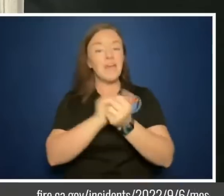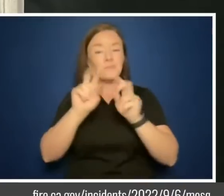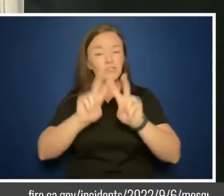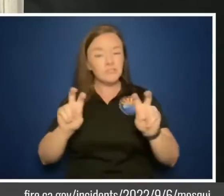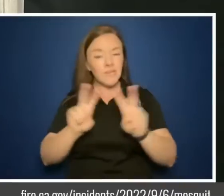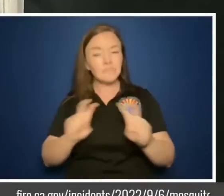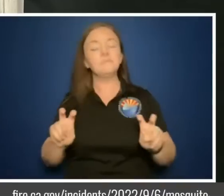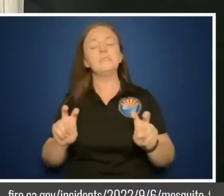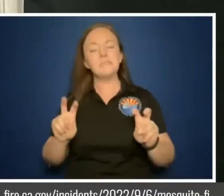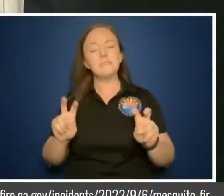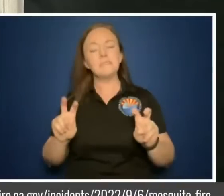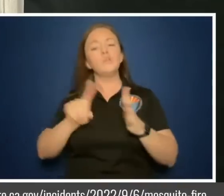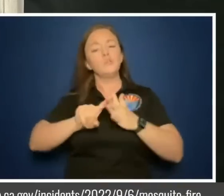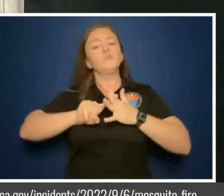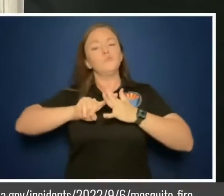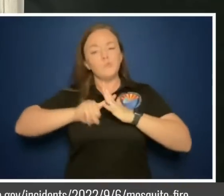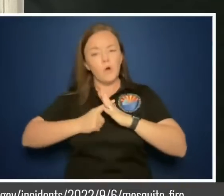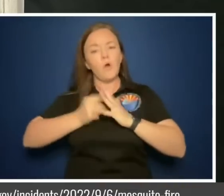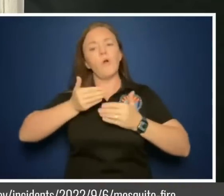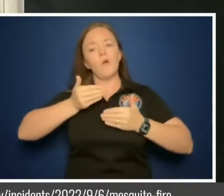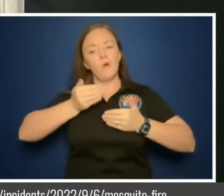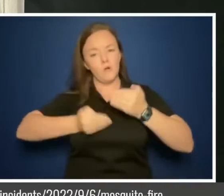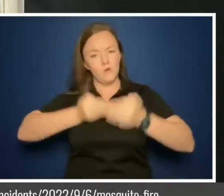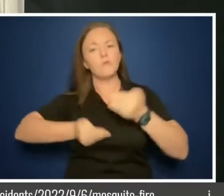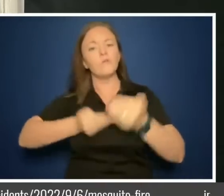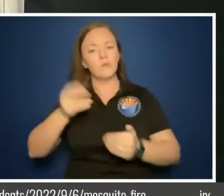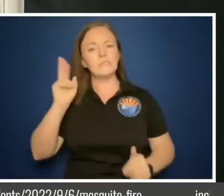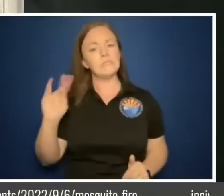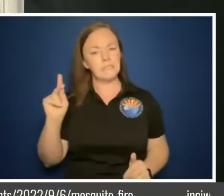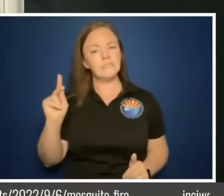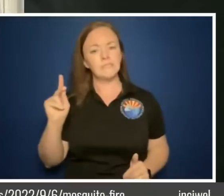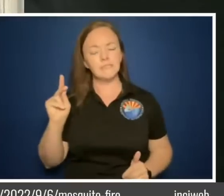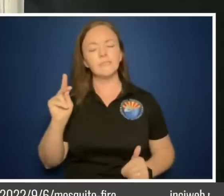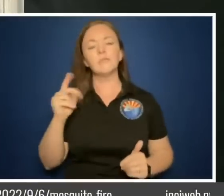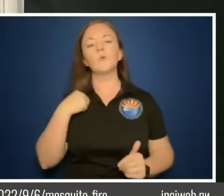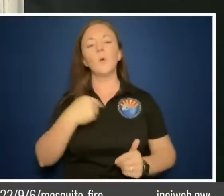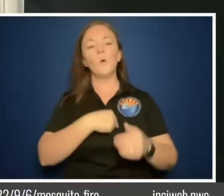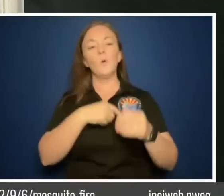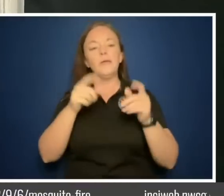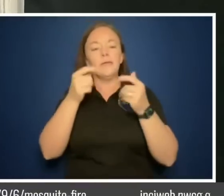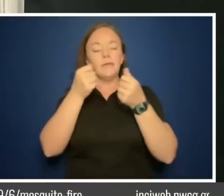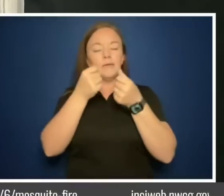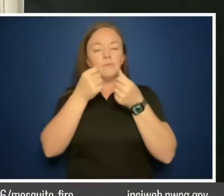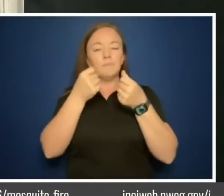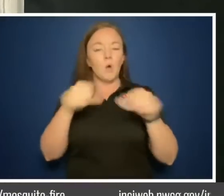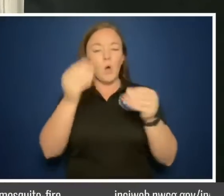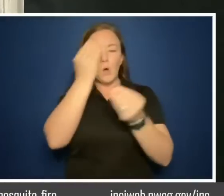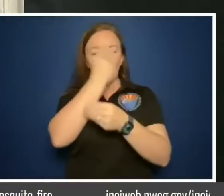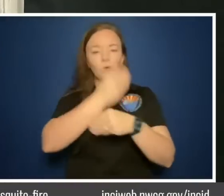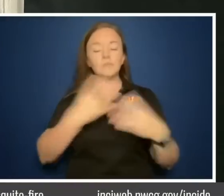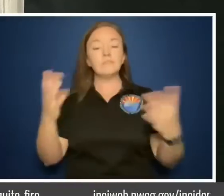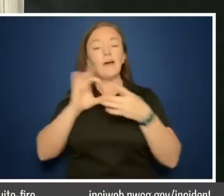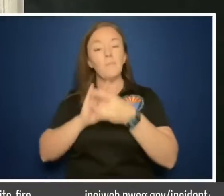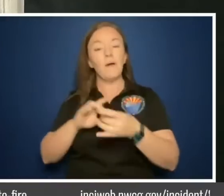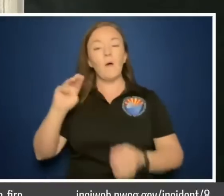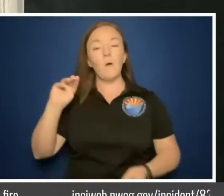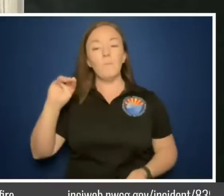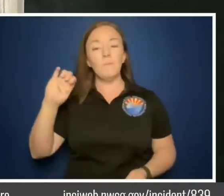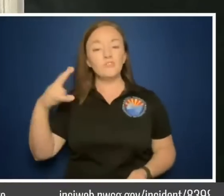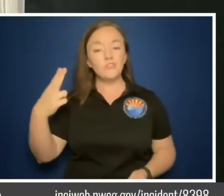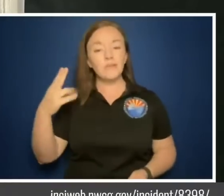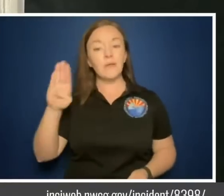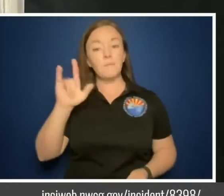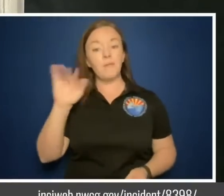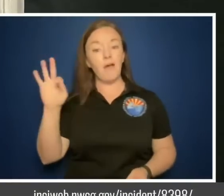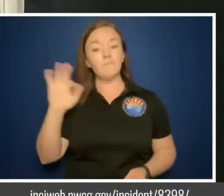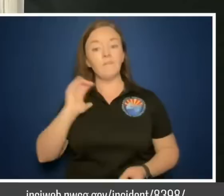been initiated. We issued a post on our social media concerning Michigan Bluff. And if you did